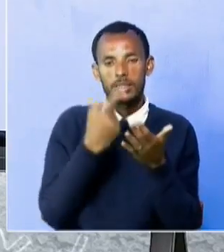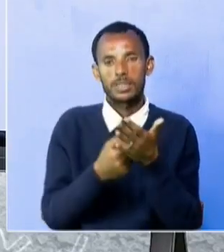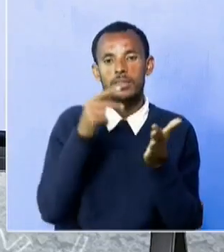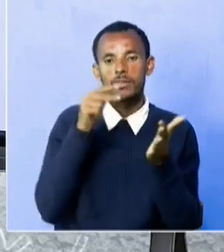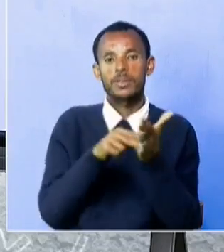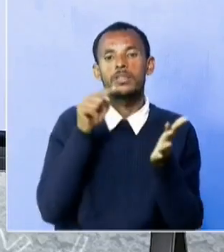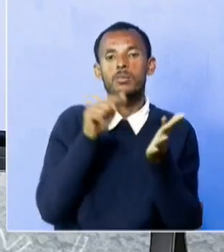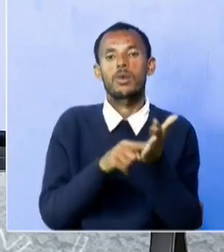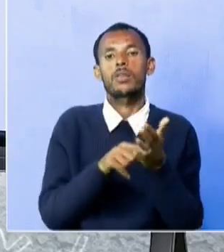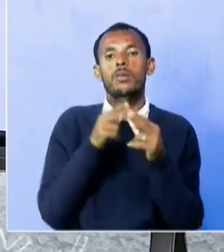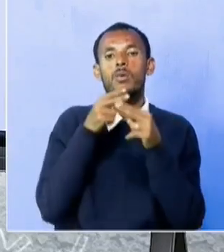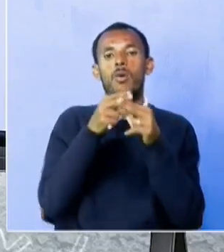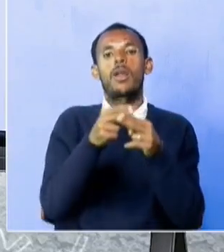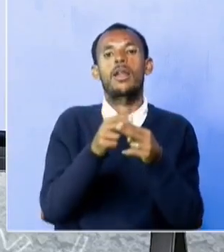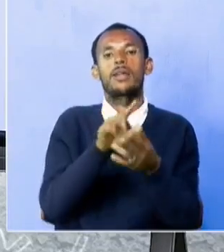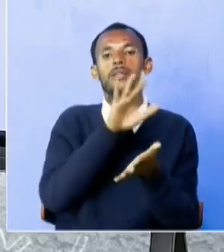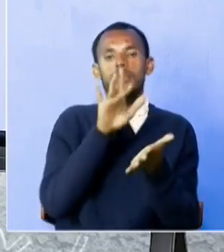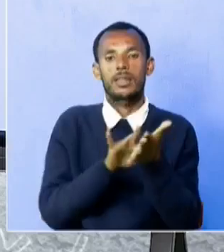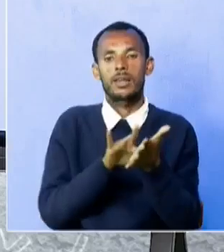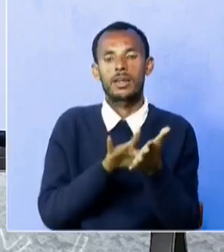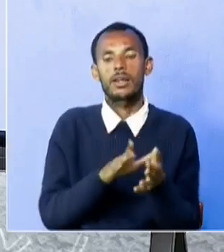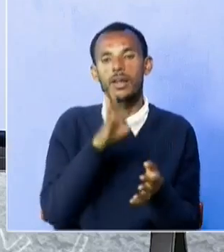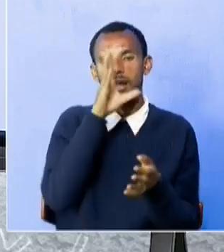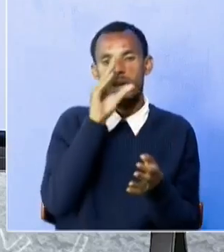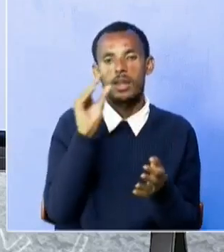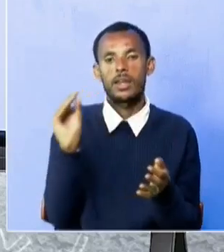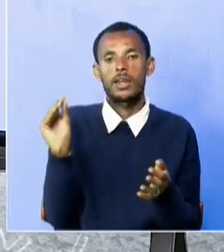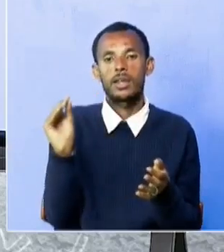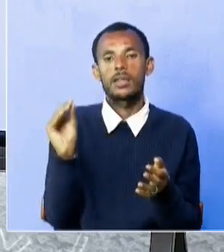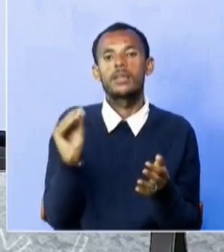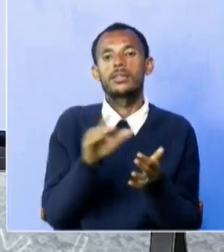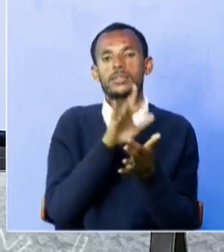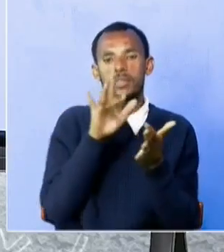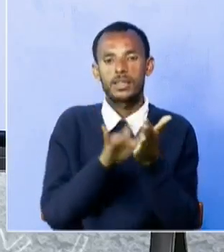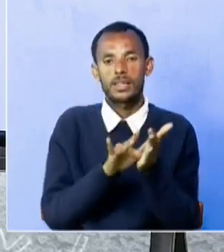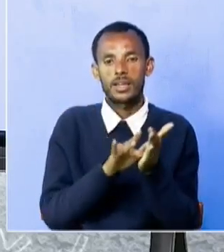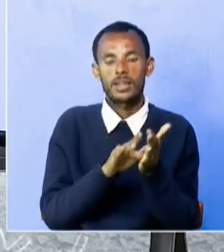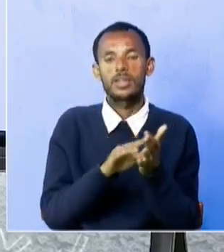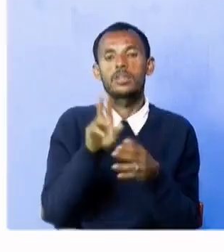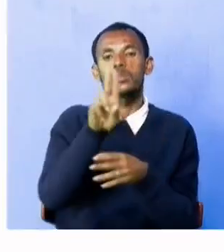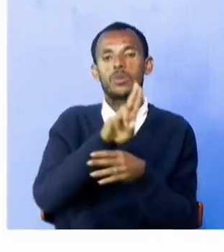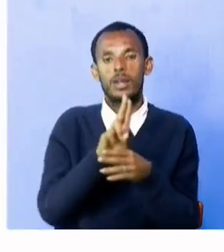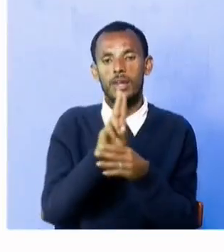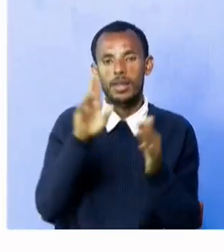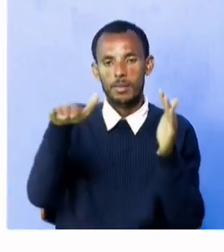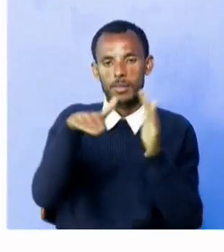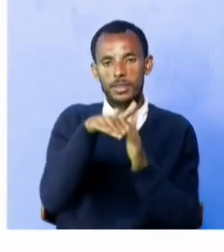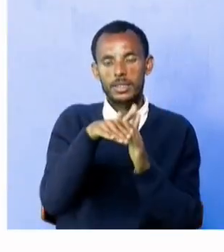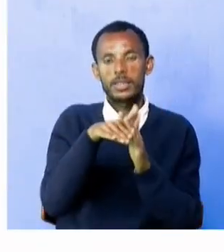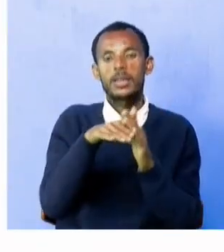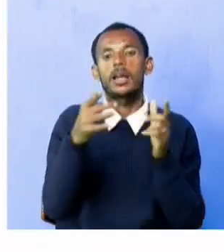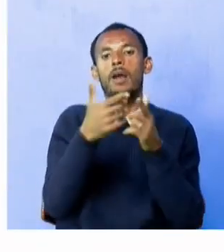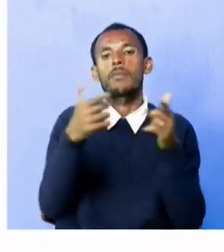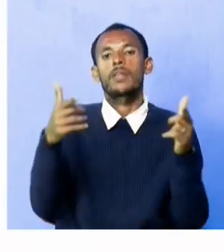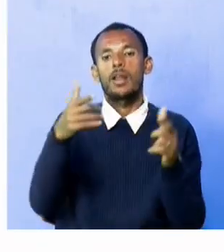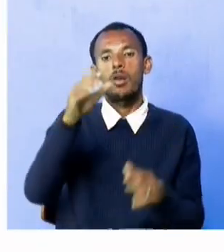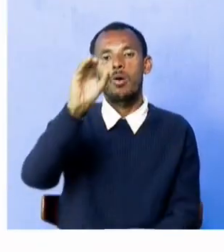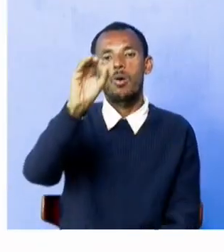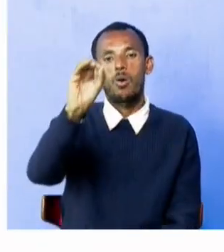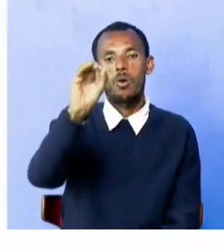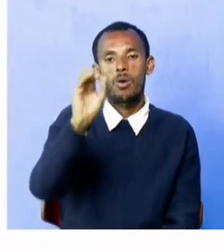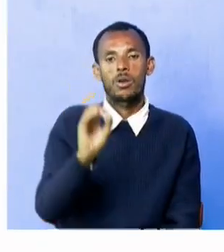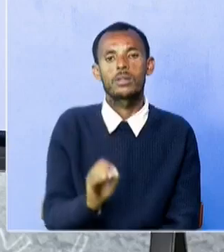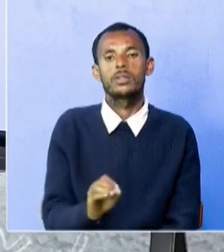is called the center. And the center is usually represented by capital letter O.